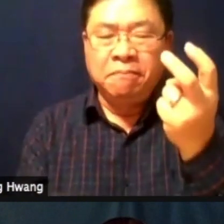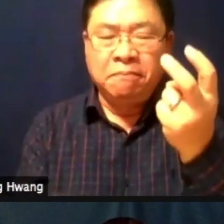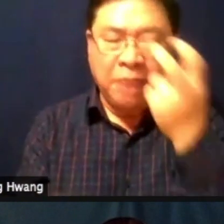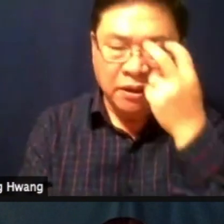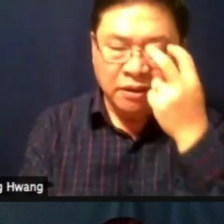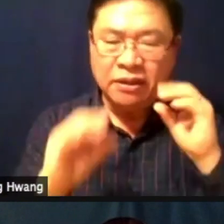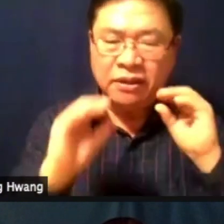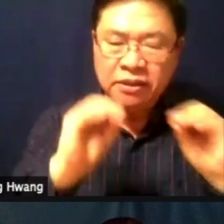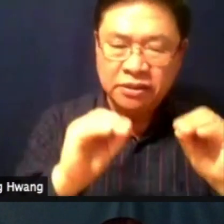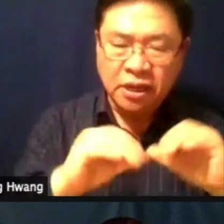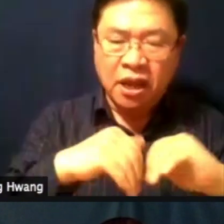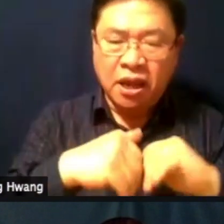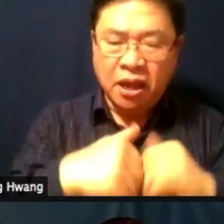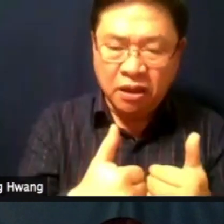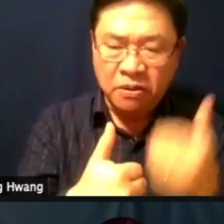But